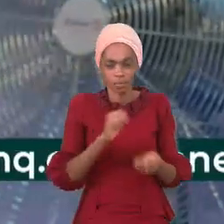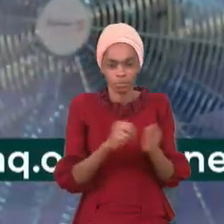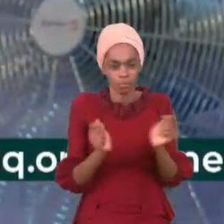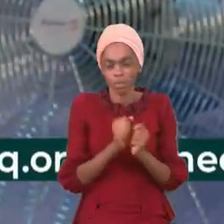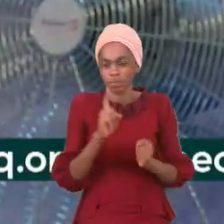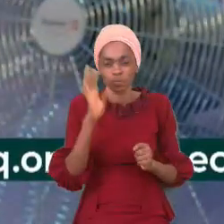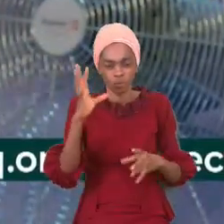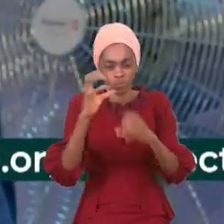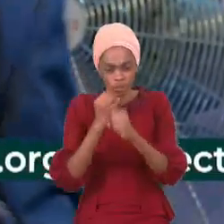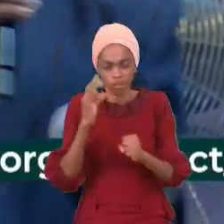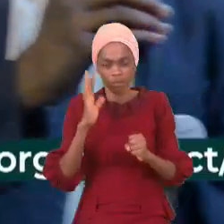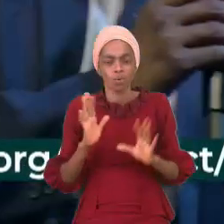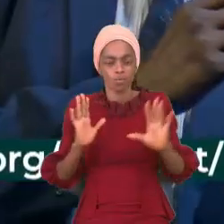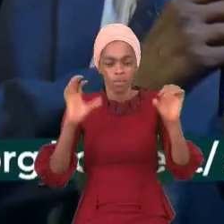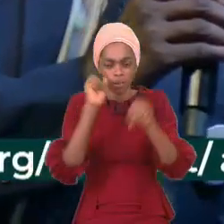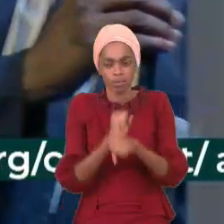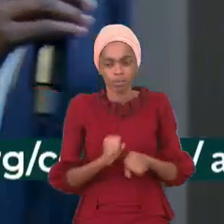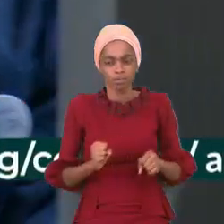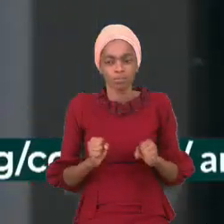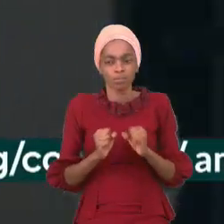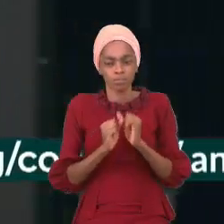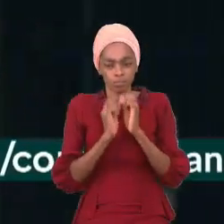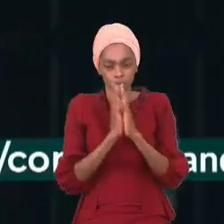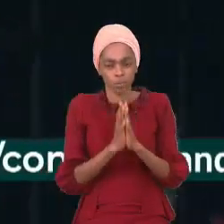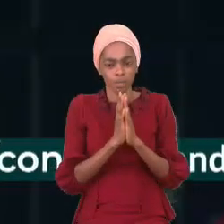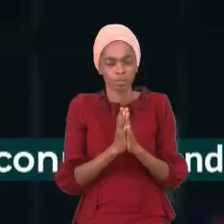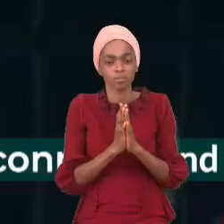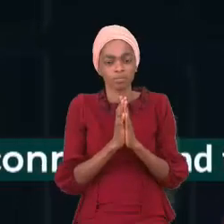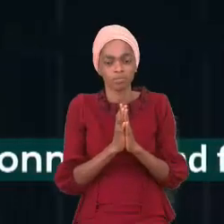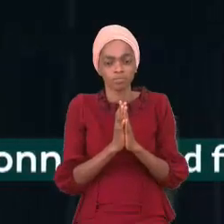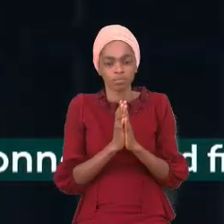Counselors, hurry up now. By my right.